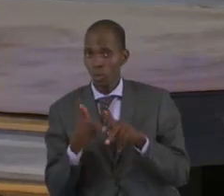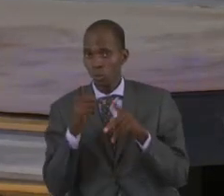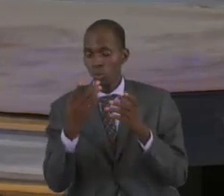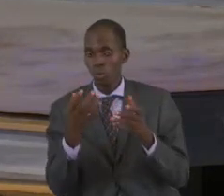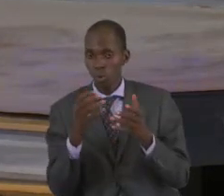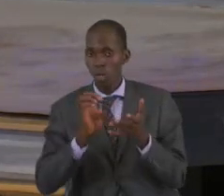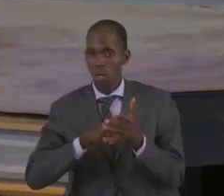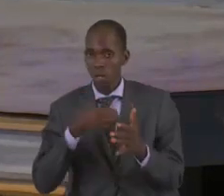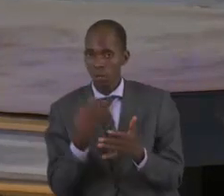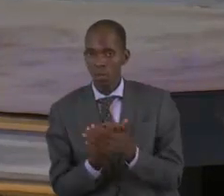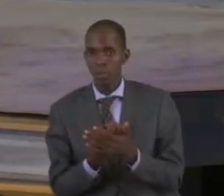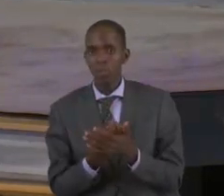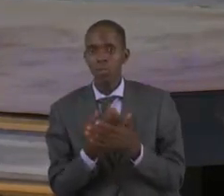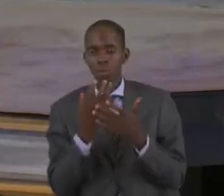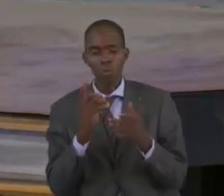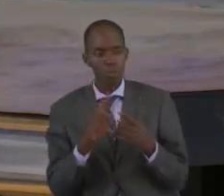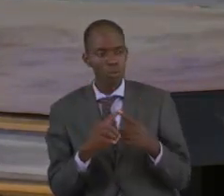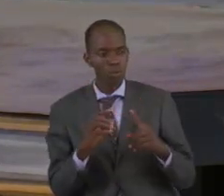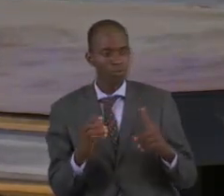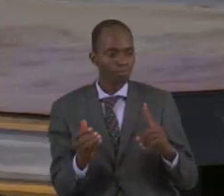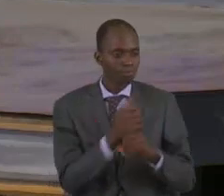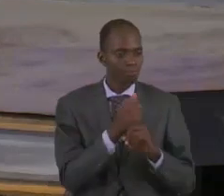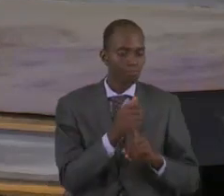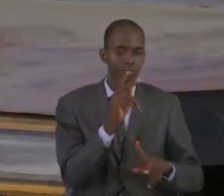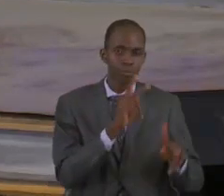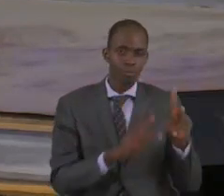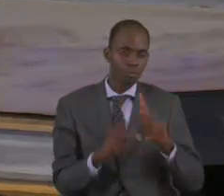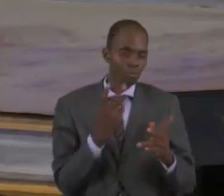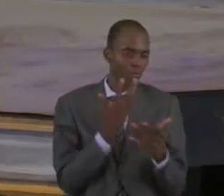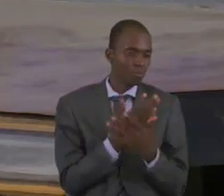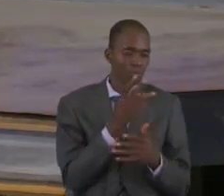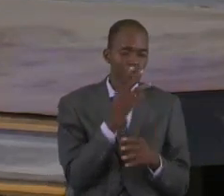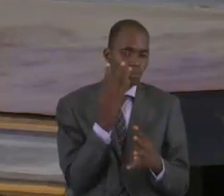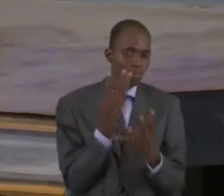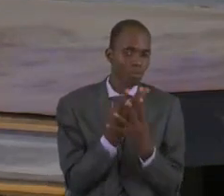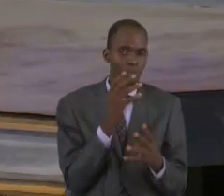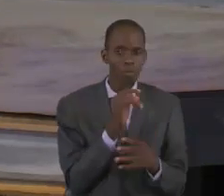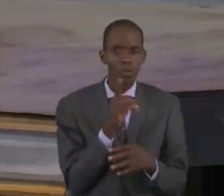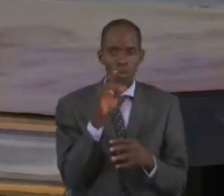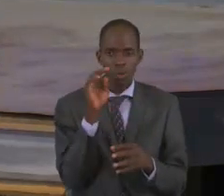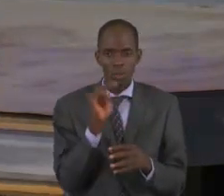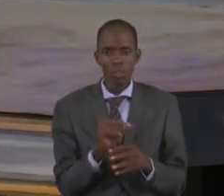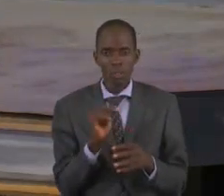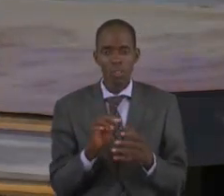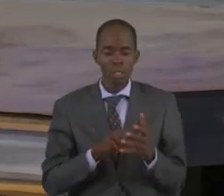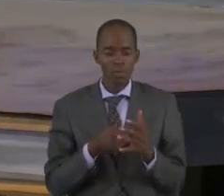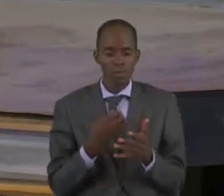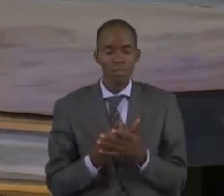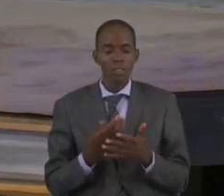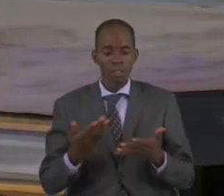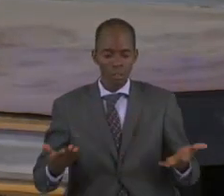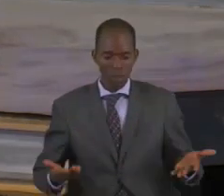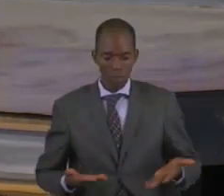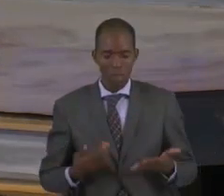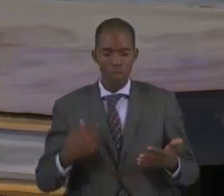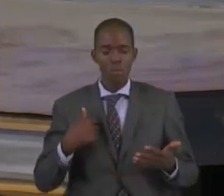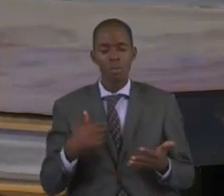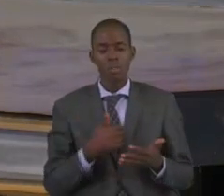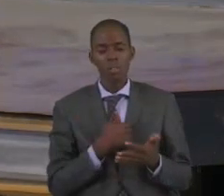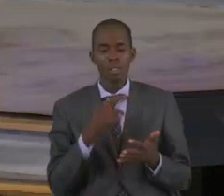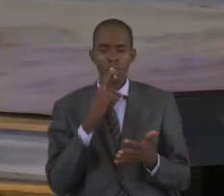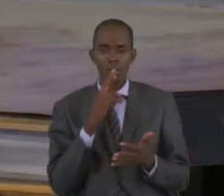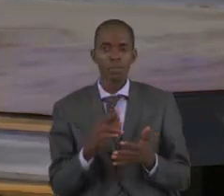for his witnesses. You want to arrest them. Here we are. You're looking for his witnesses. You want to imprison them. Here